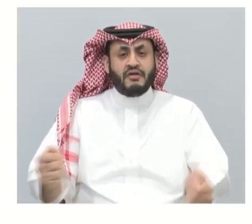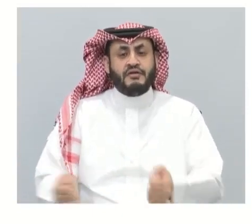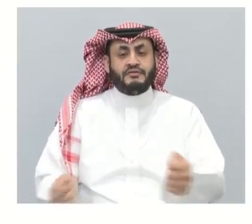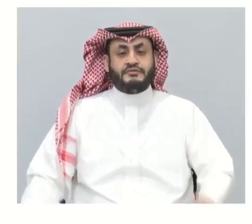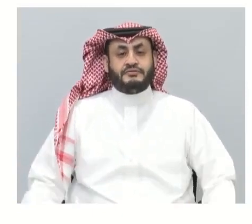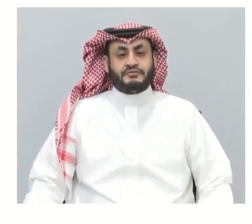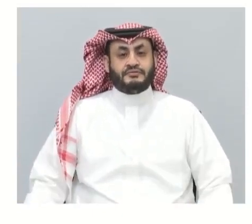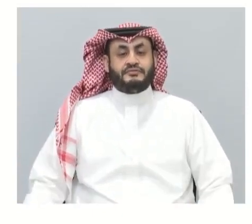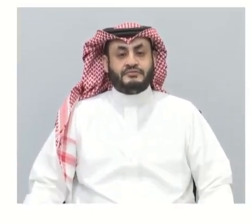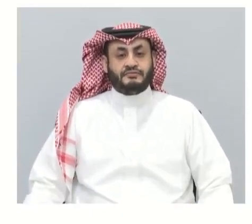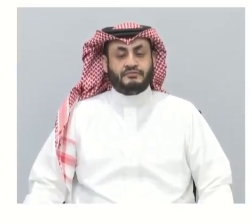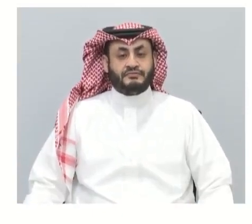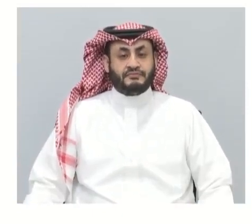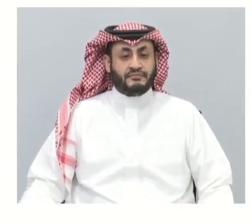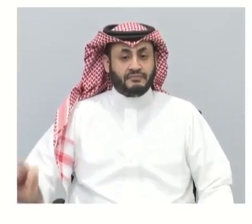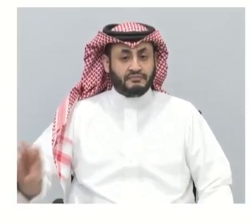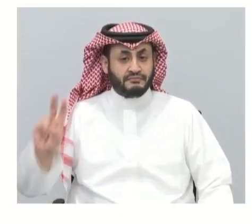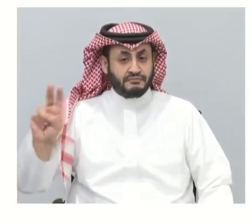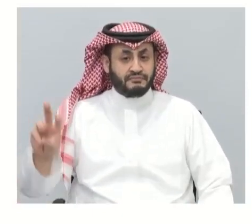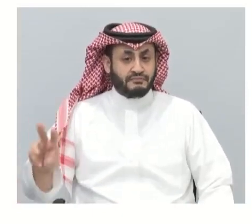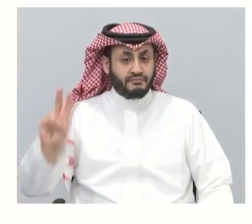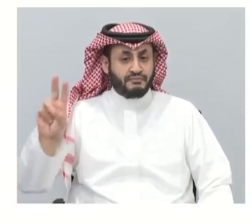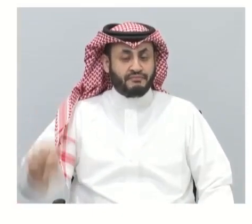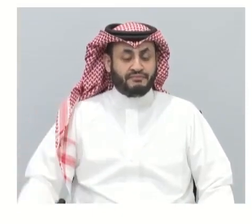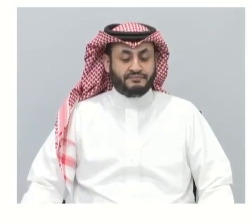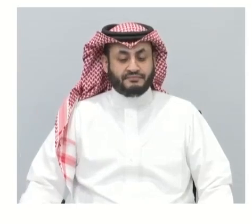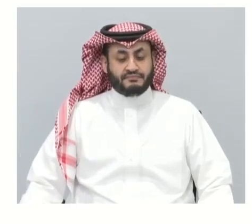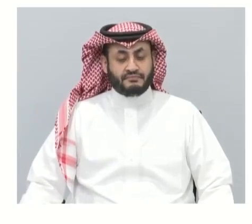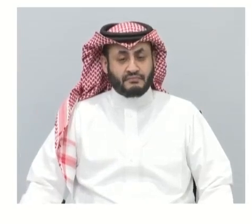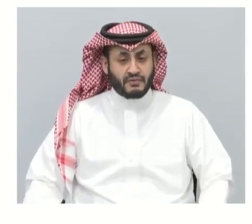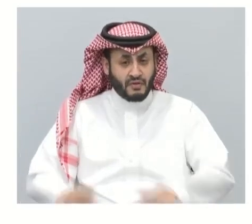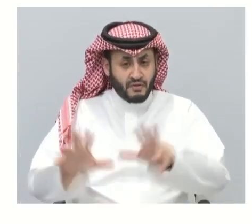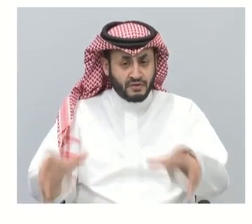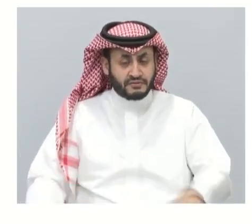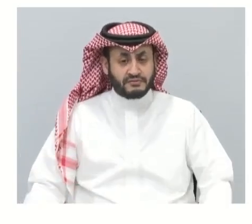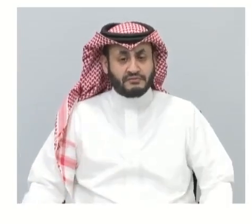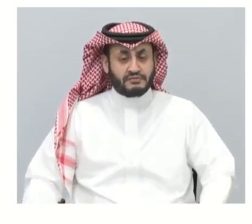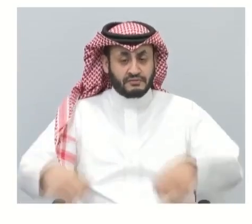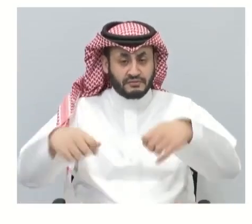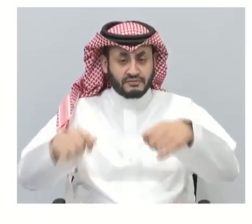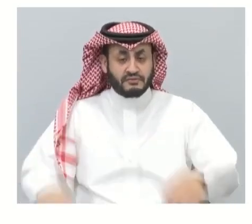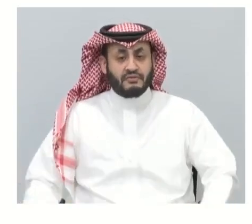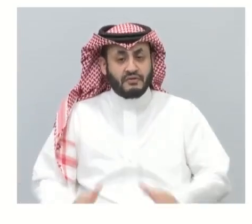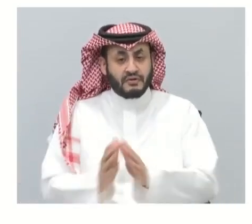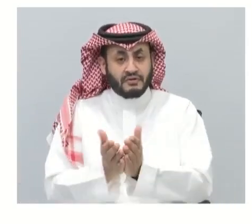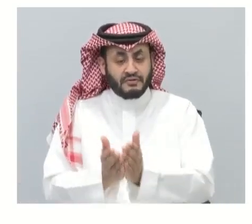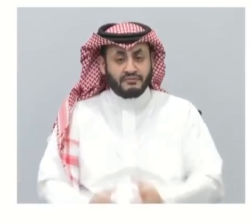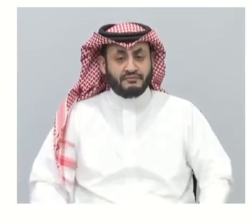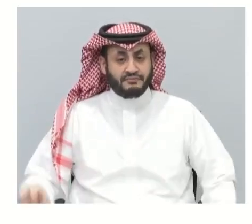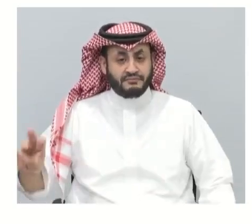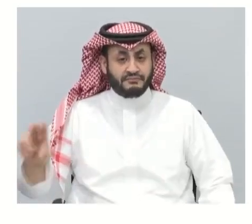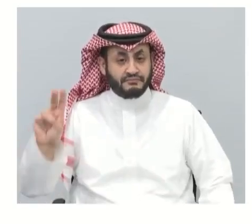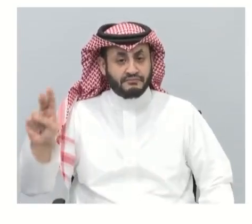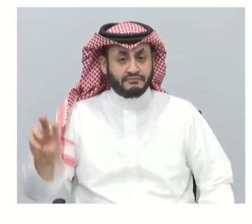books, page 62 and 63. All you need for the lesson today is your books, page 62